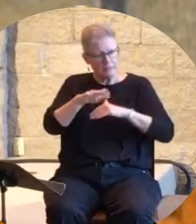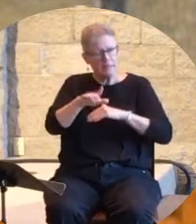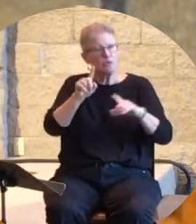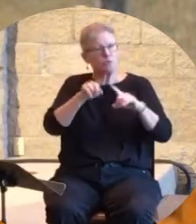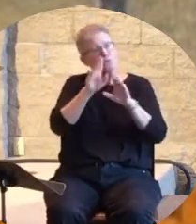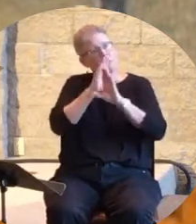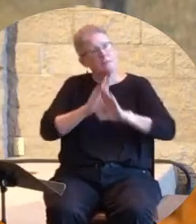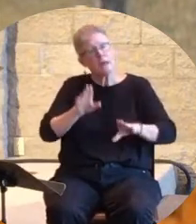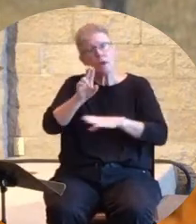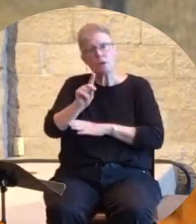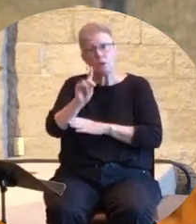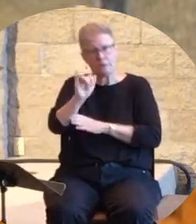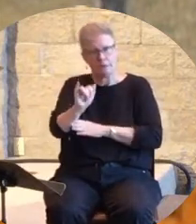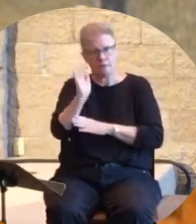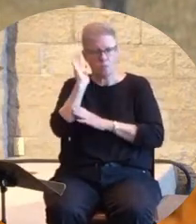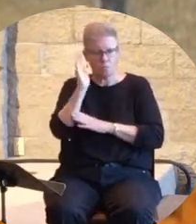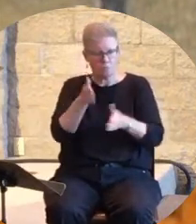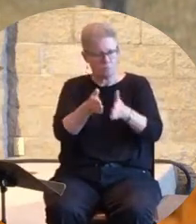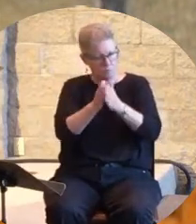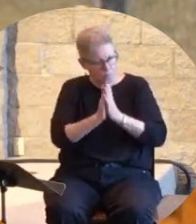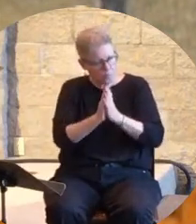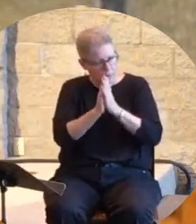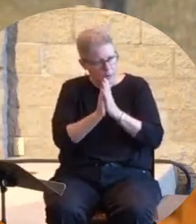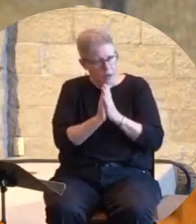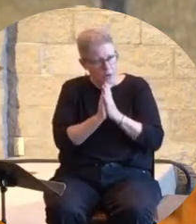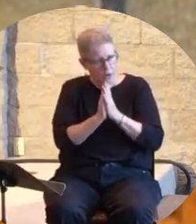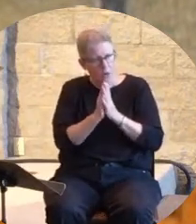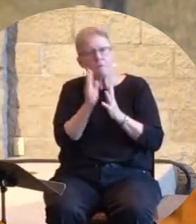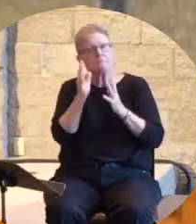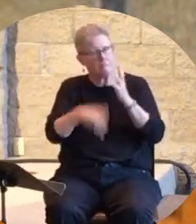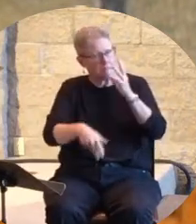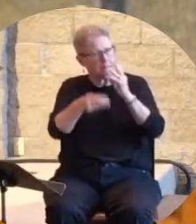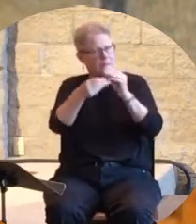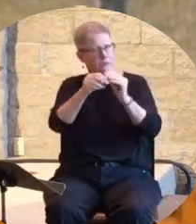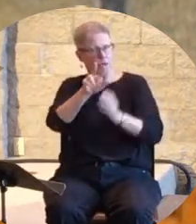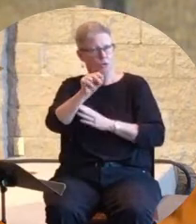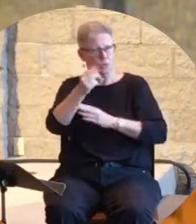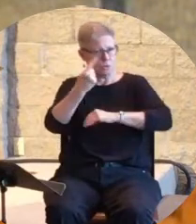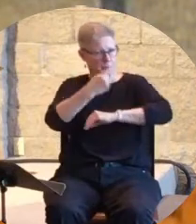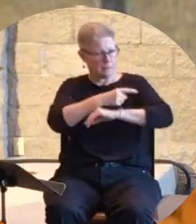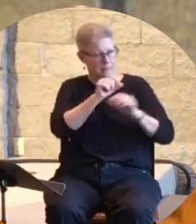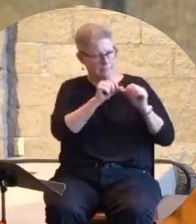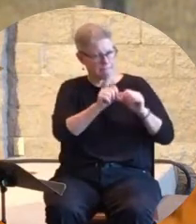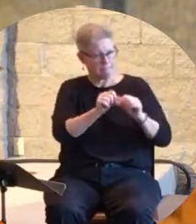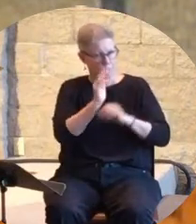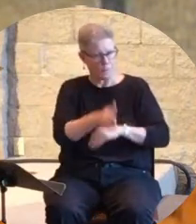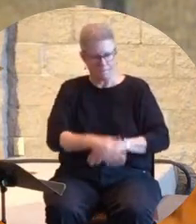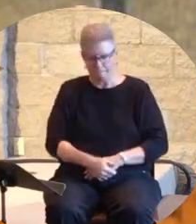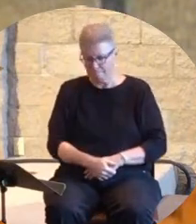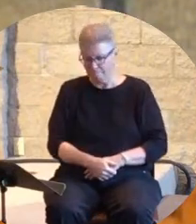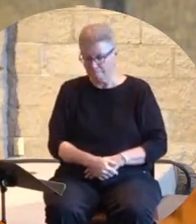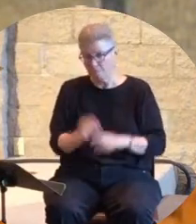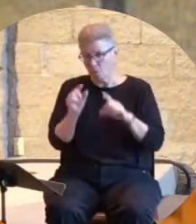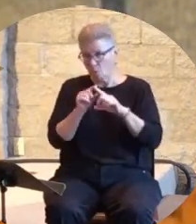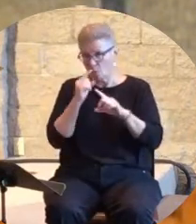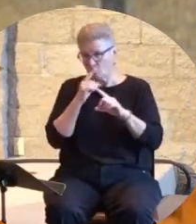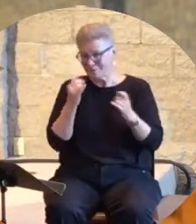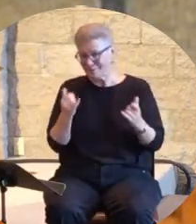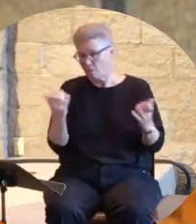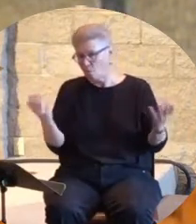are prayed with for by an additional 30 days. The word for